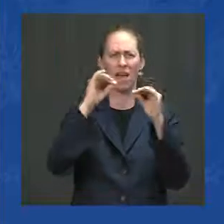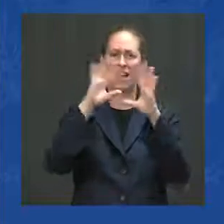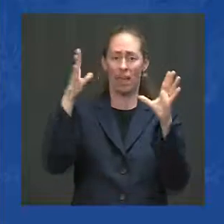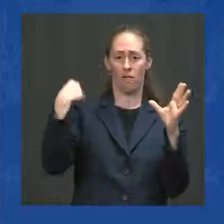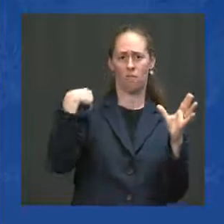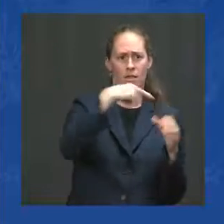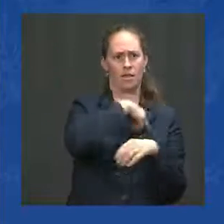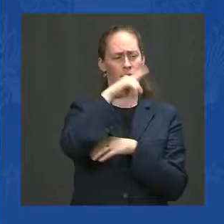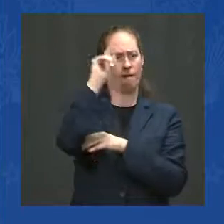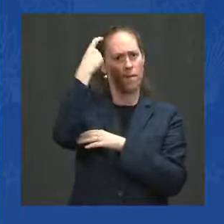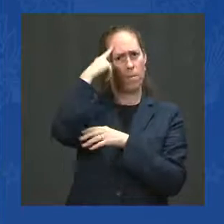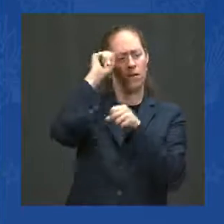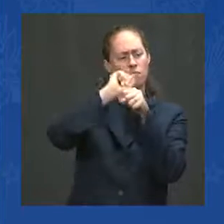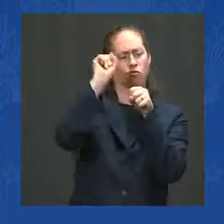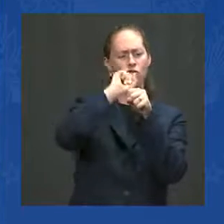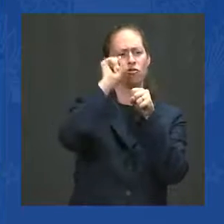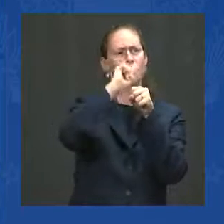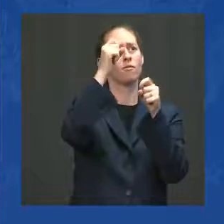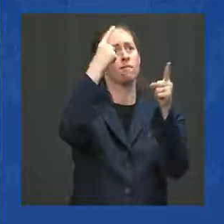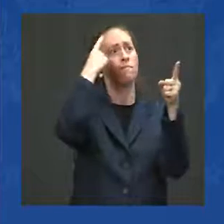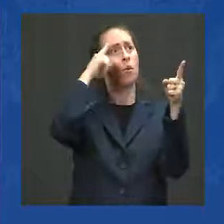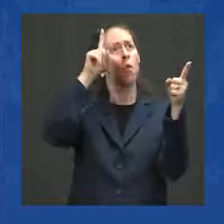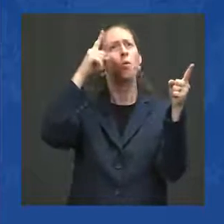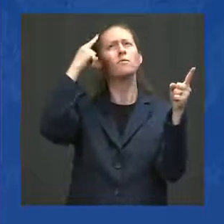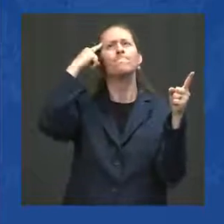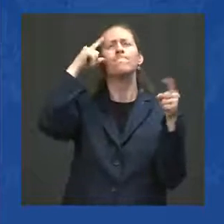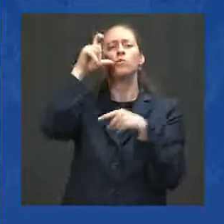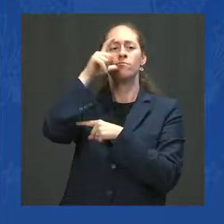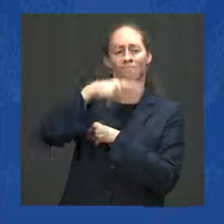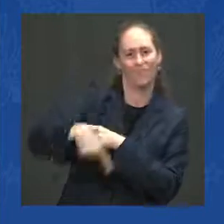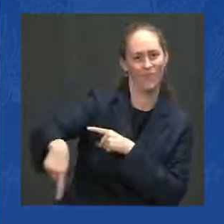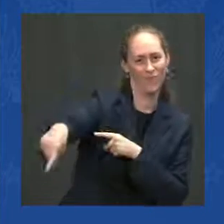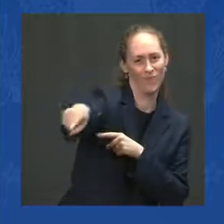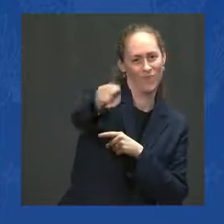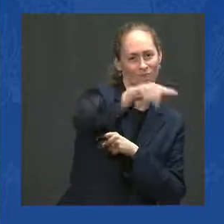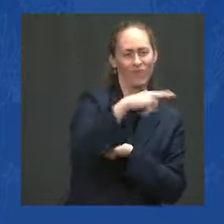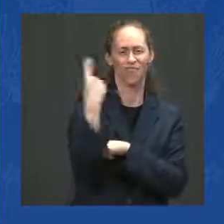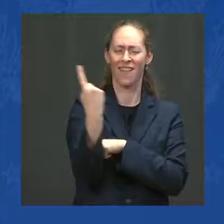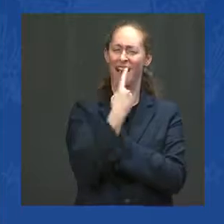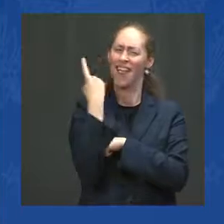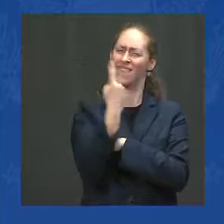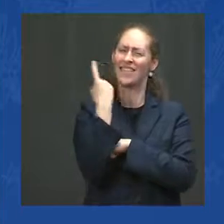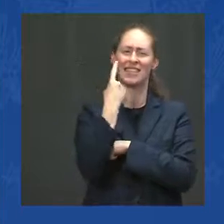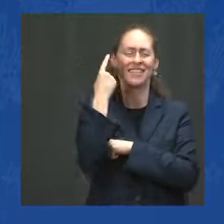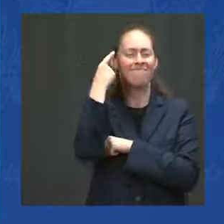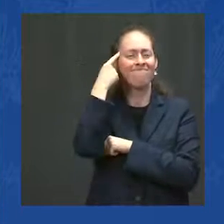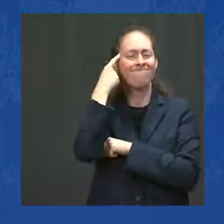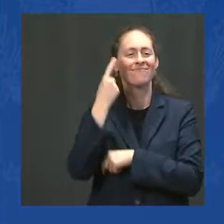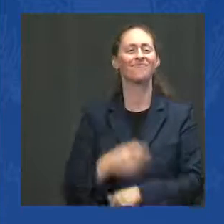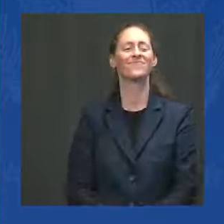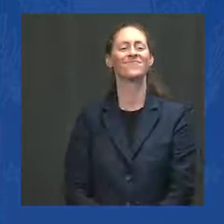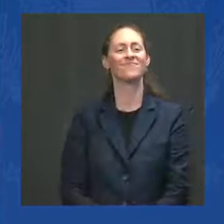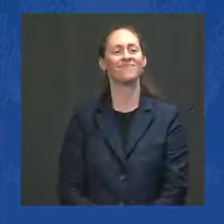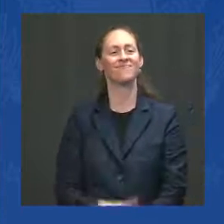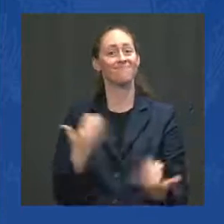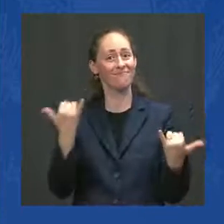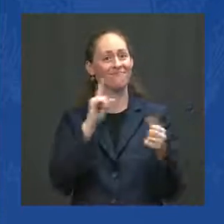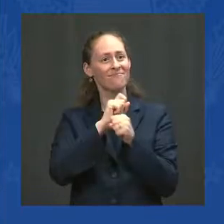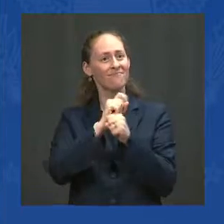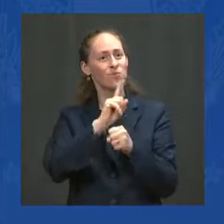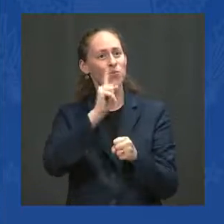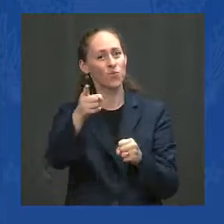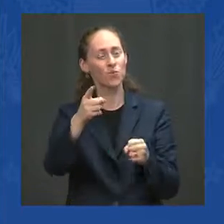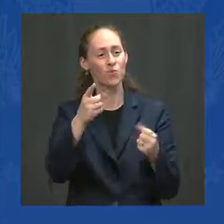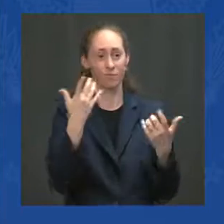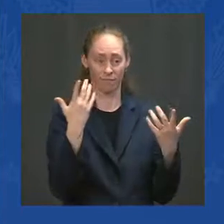people. And this has been true as we delivered historic relief through the American Rescue Plan to families and